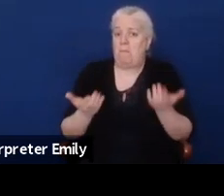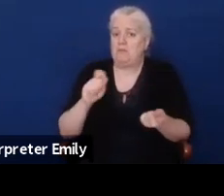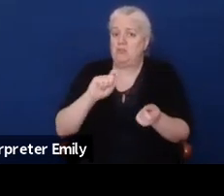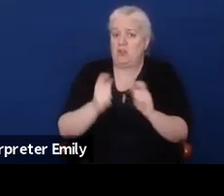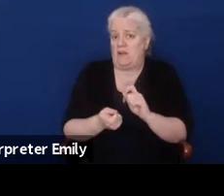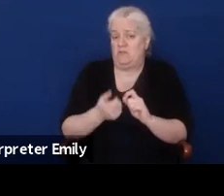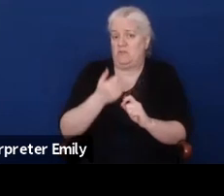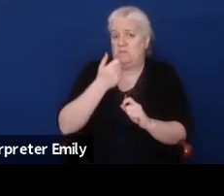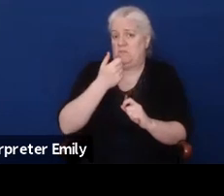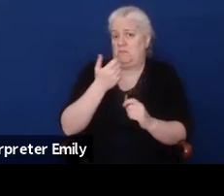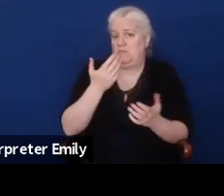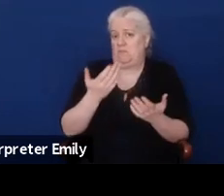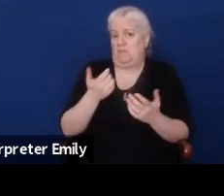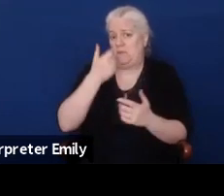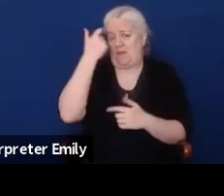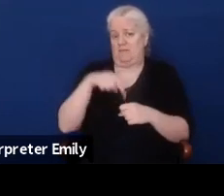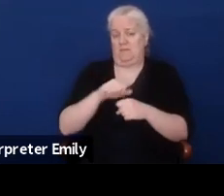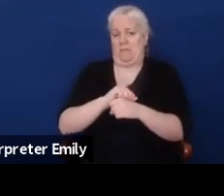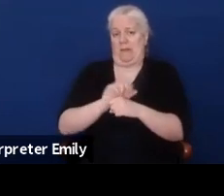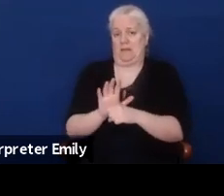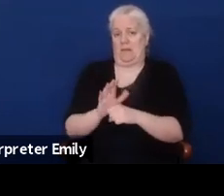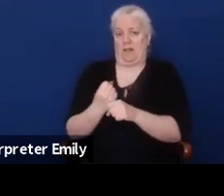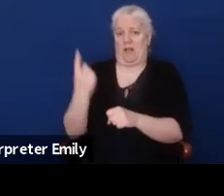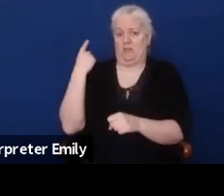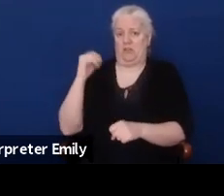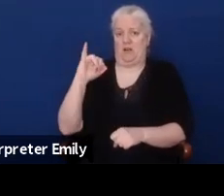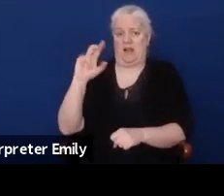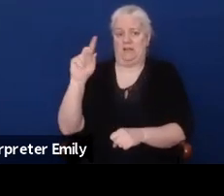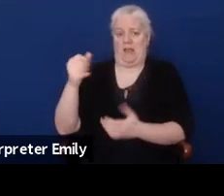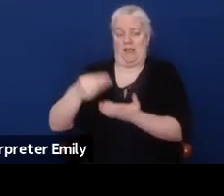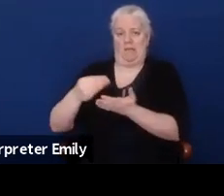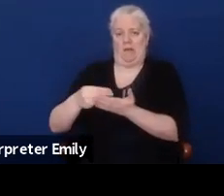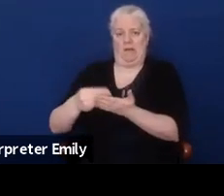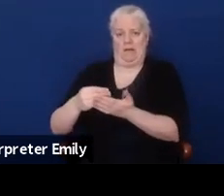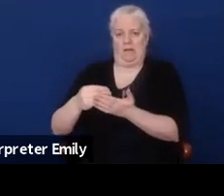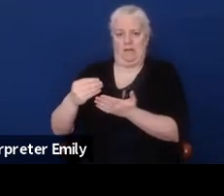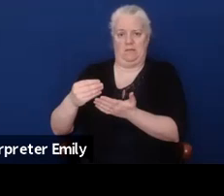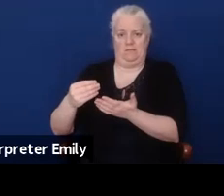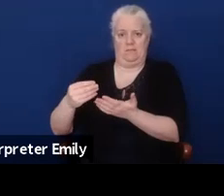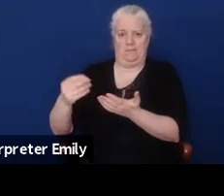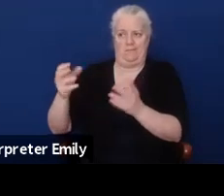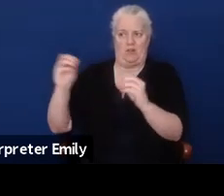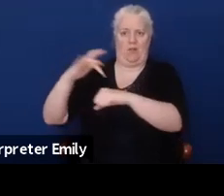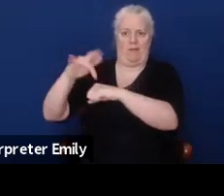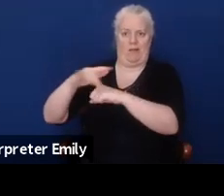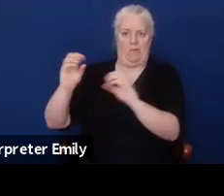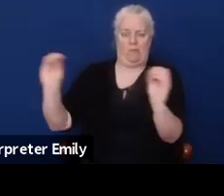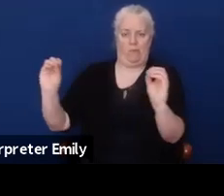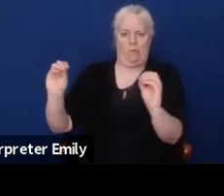of pandemic, so this can really change. And I don't think the ideas are going to completely go